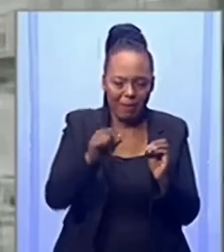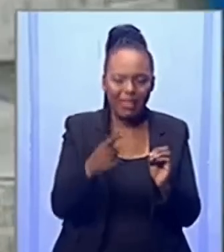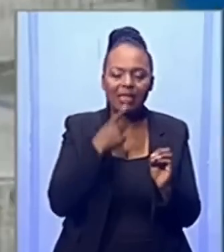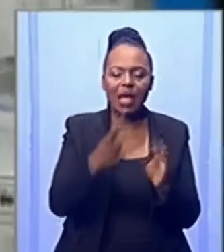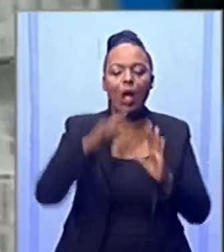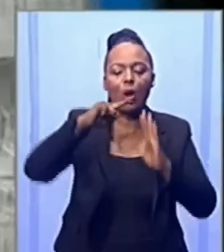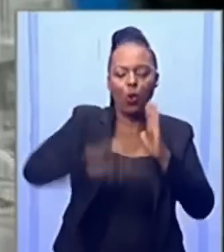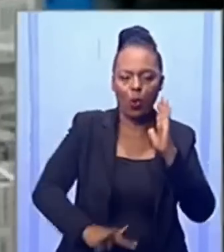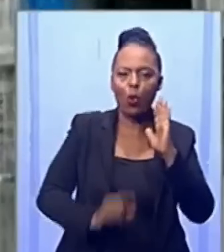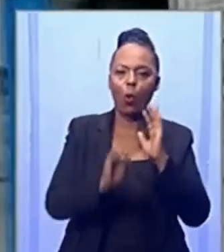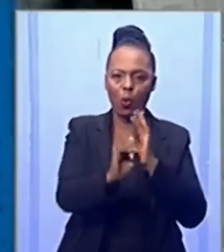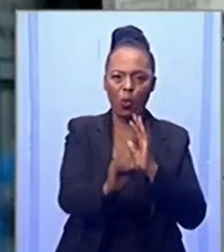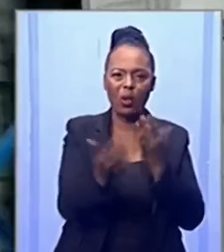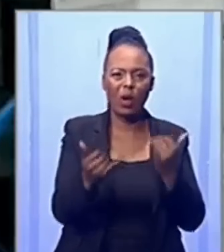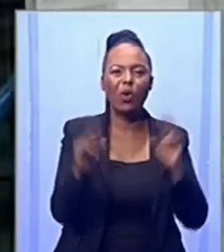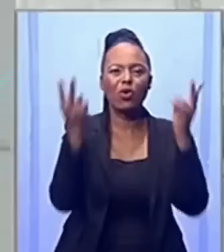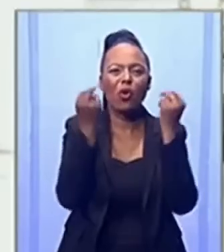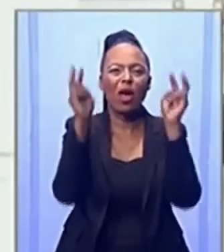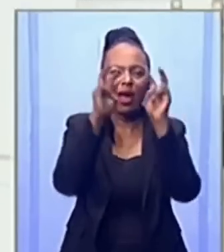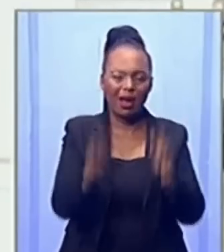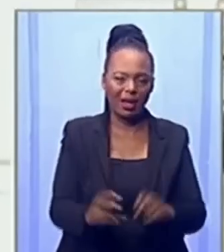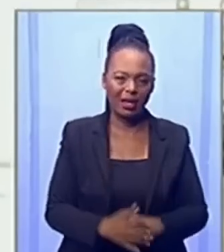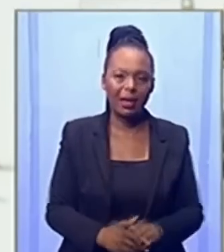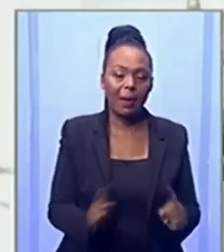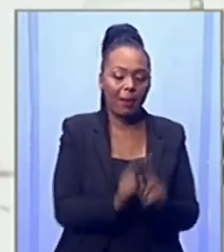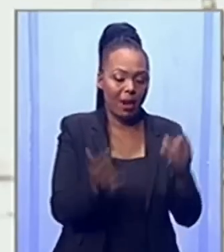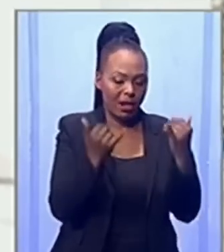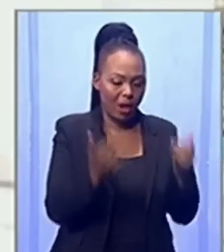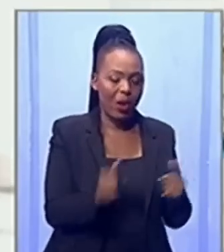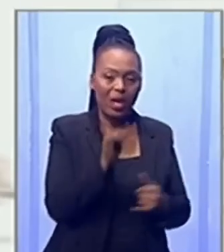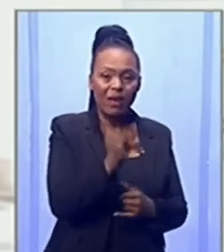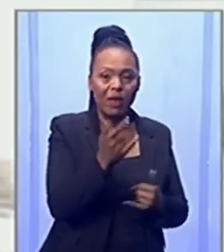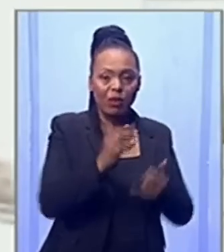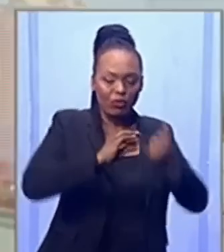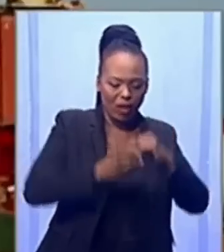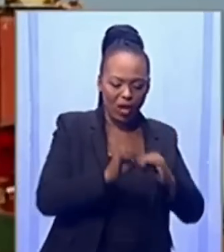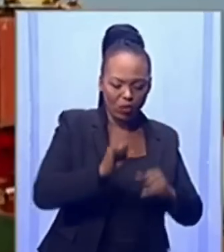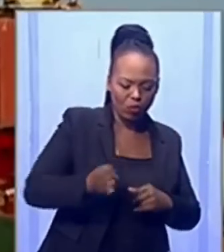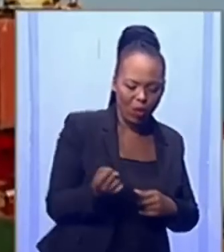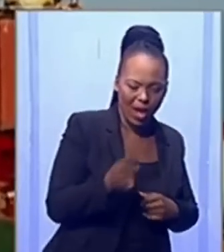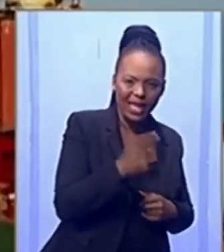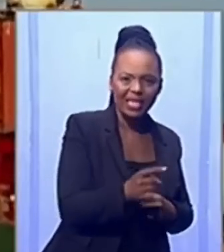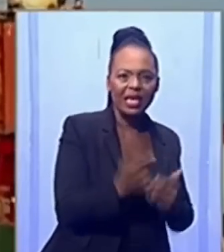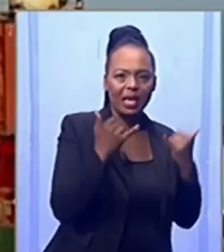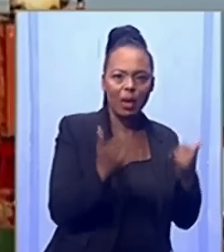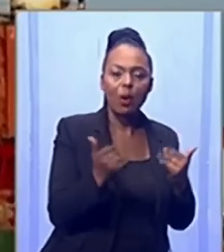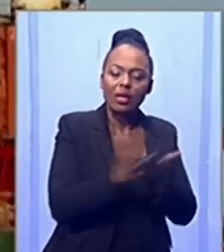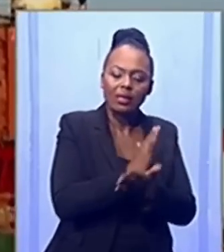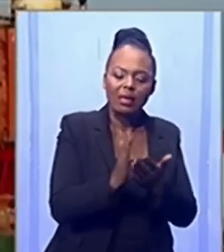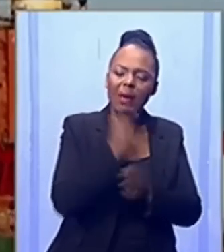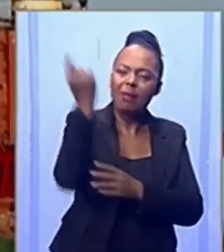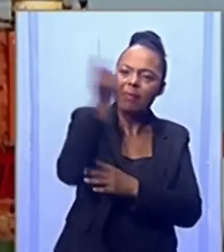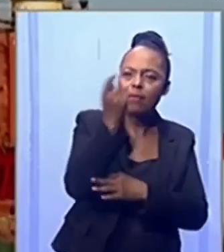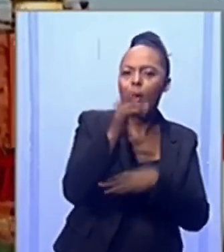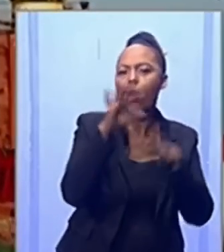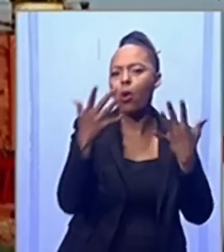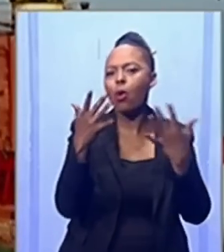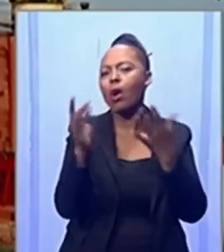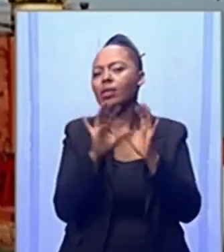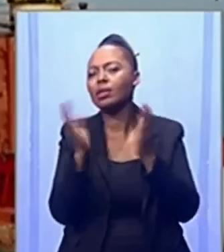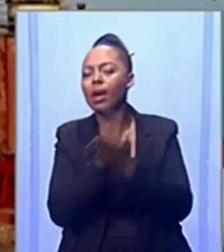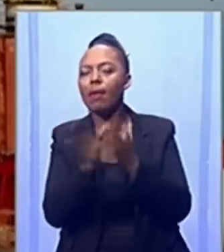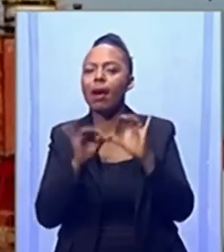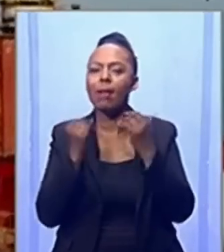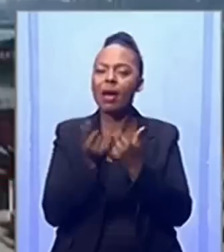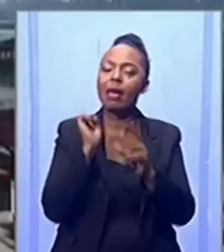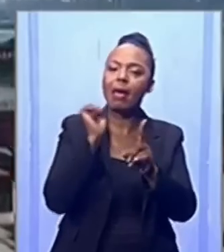storage gore ge go fetlhiwa motlakase o kgone go storiwa mme ge magae goba di-company di botlhoka o kgone